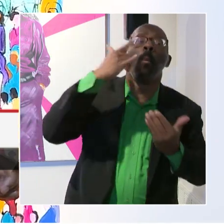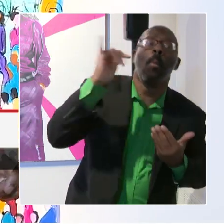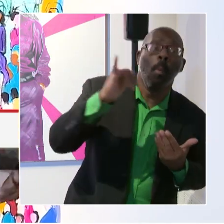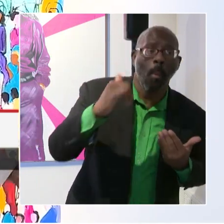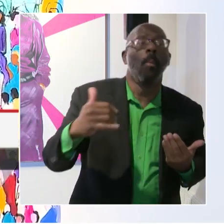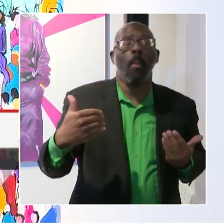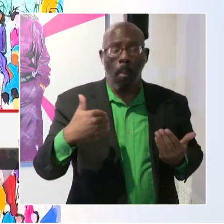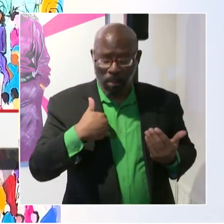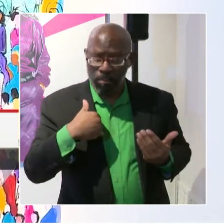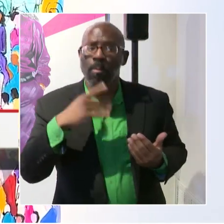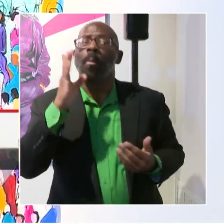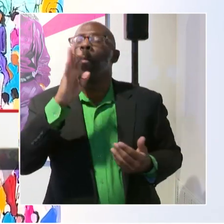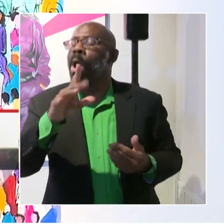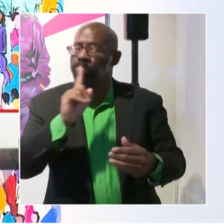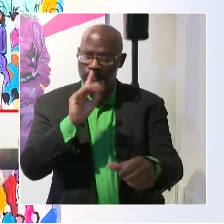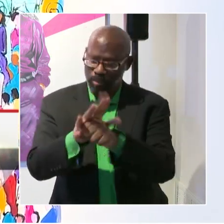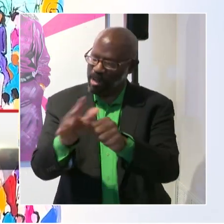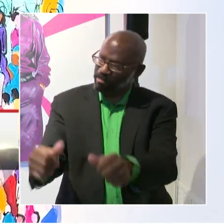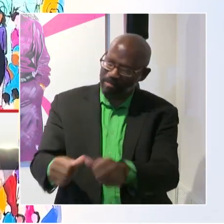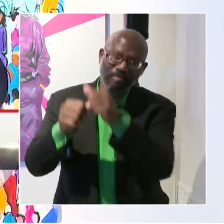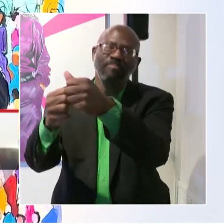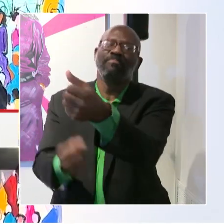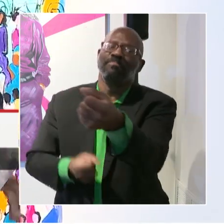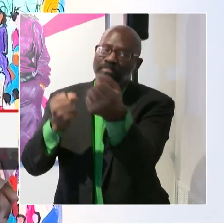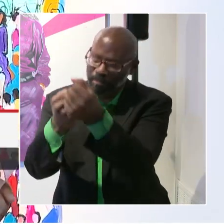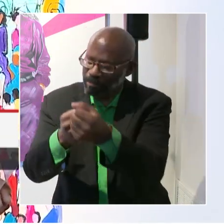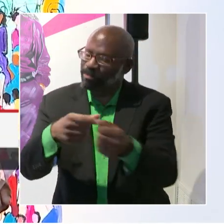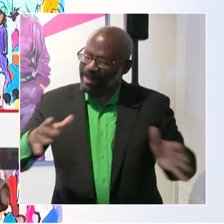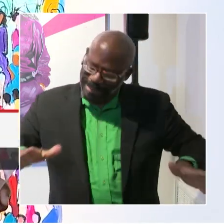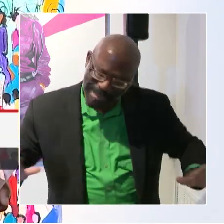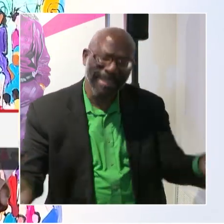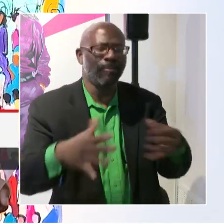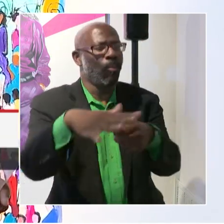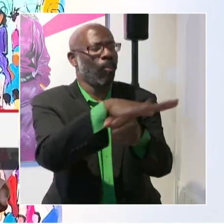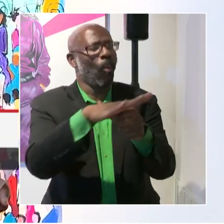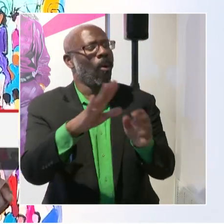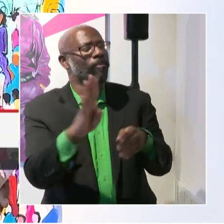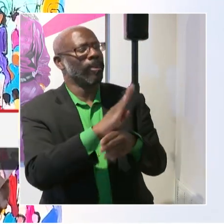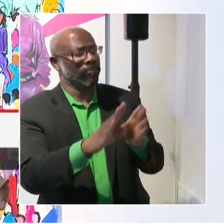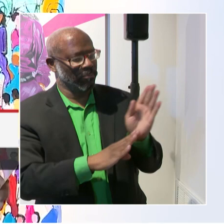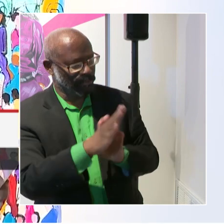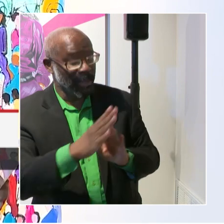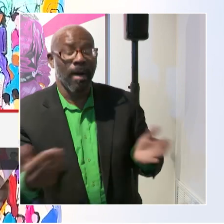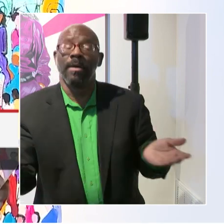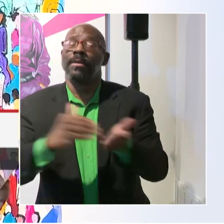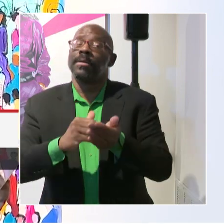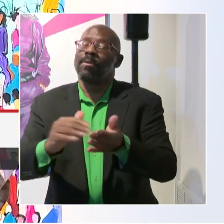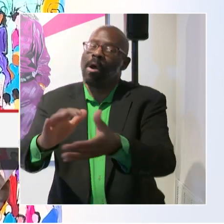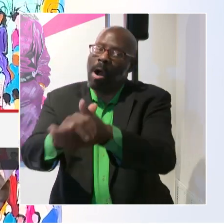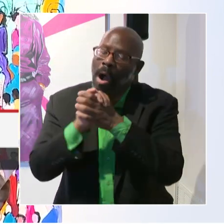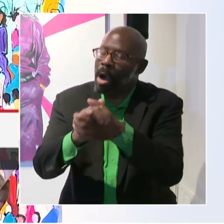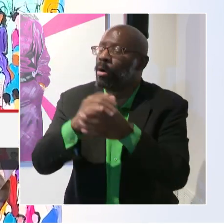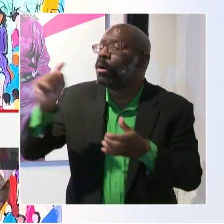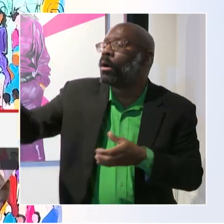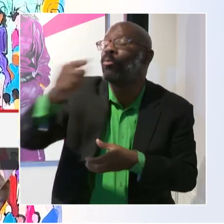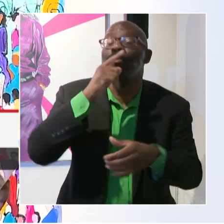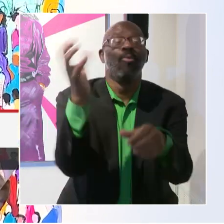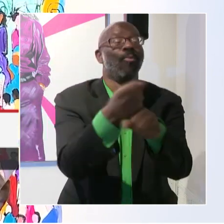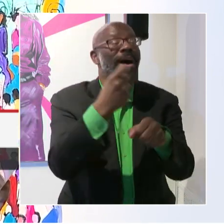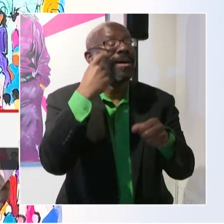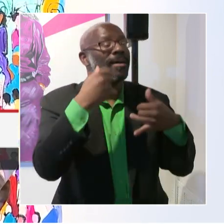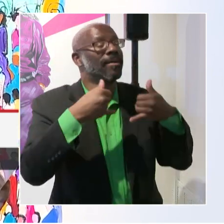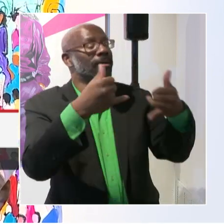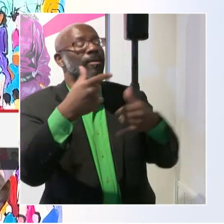ensuring that local businesses remain the backbone of our local economy. So once again, I'd like to congratulate all the awardees and look forward to seeing the incredible